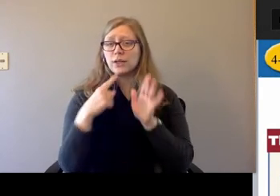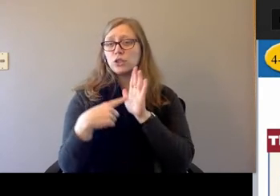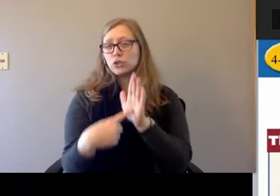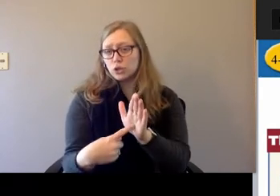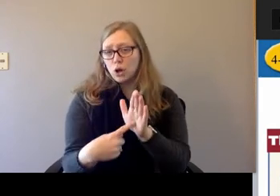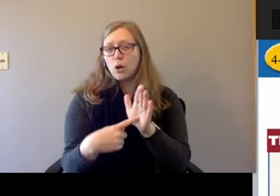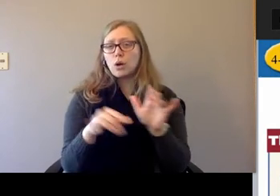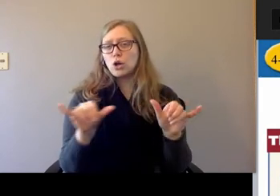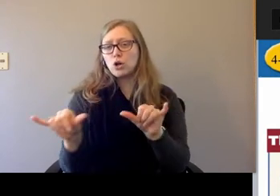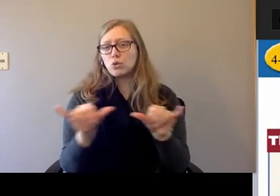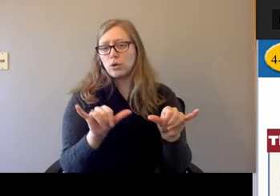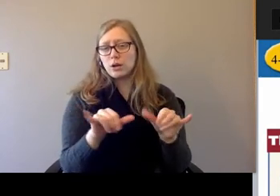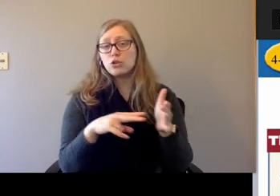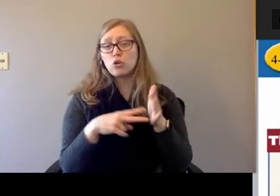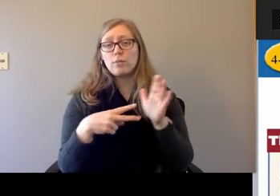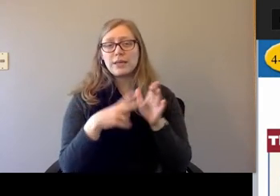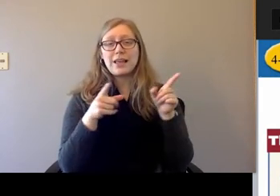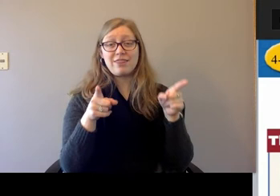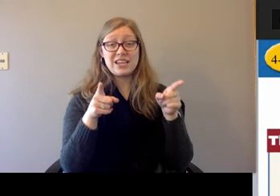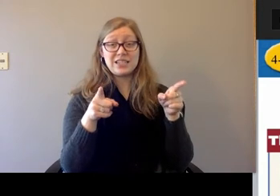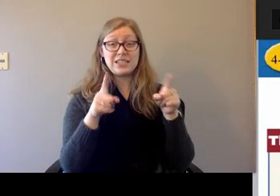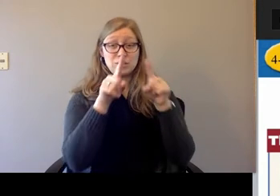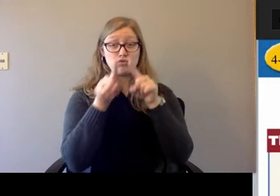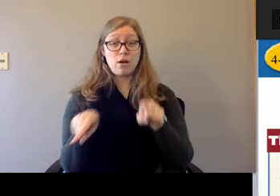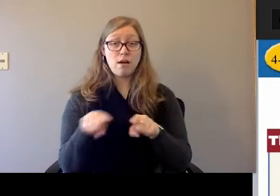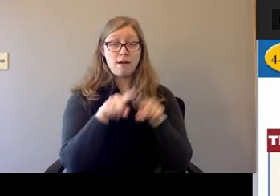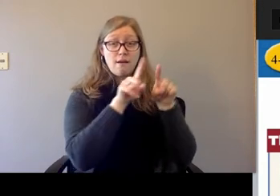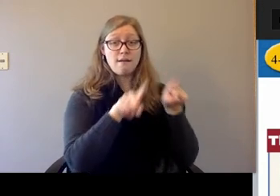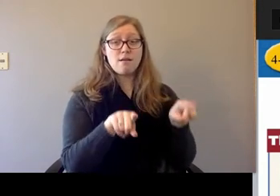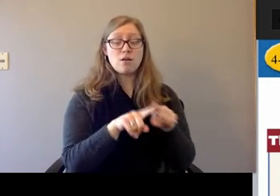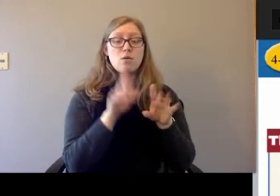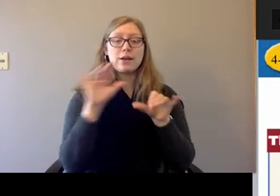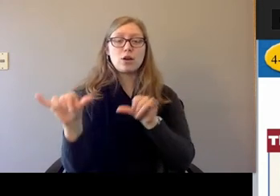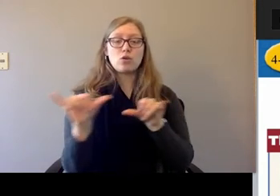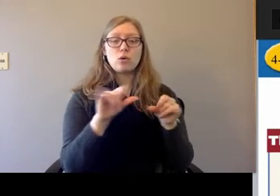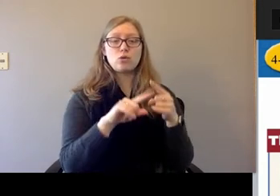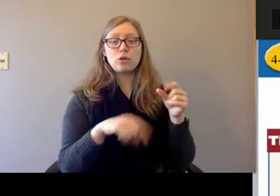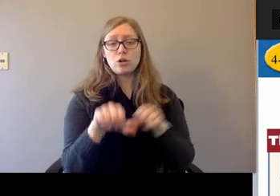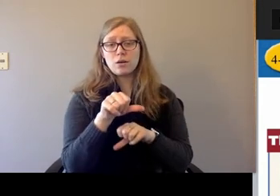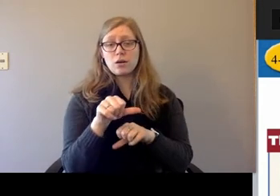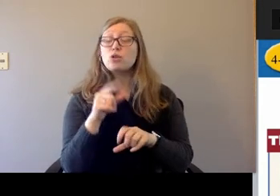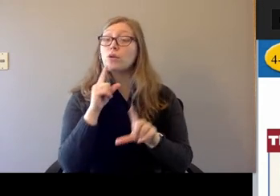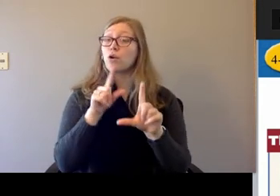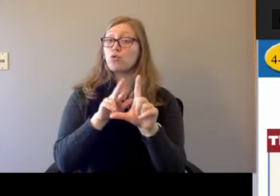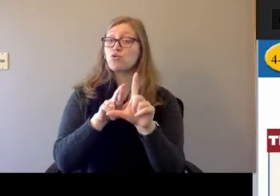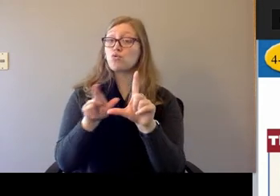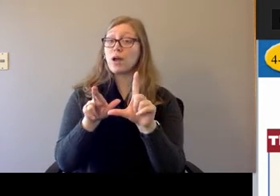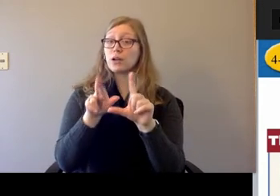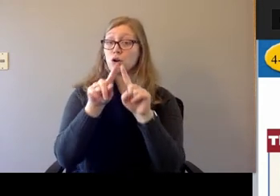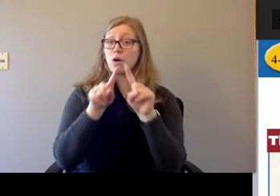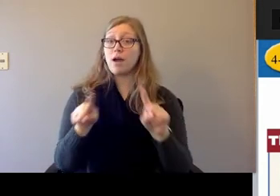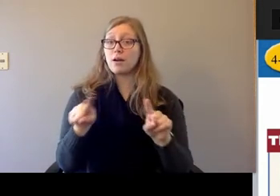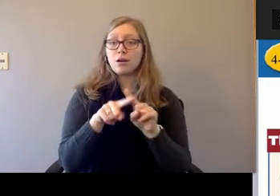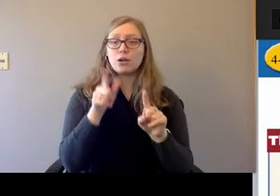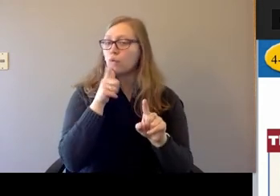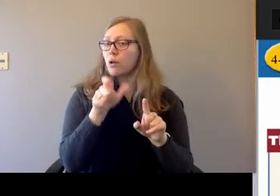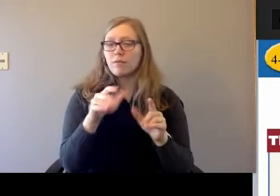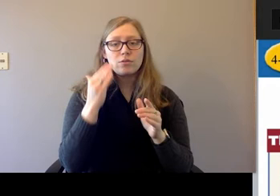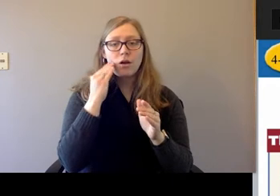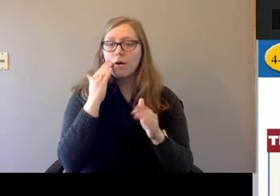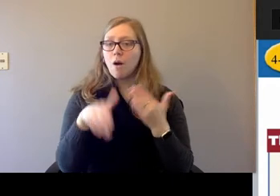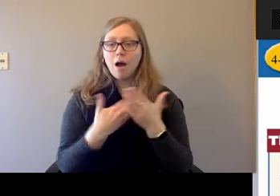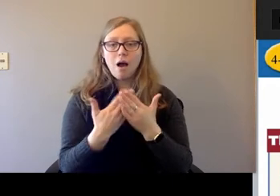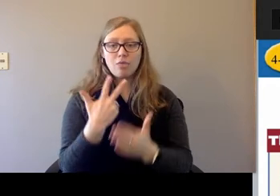also be congruent. So in a right triangle, instead of having to know all three sides, it's okay if you just know one